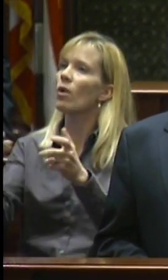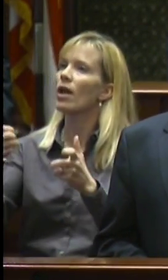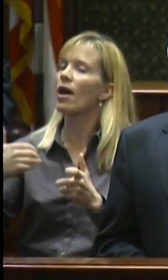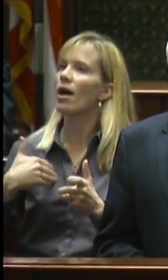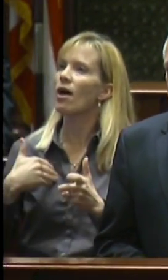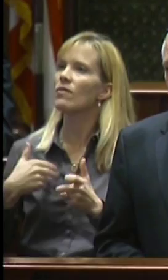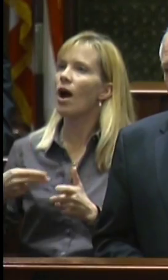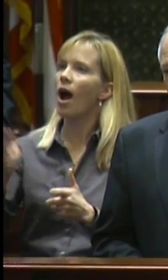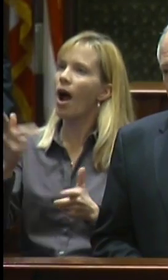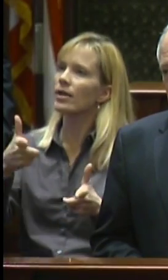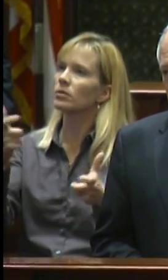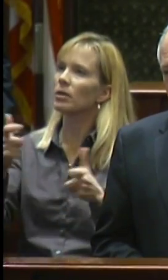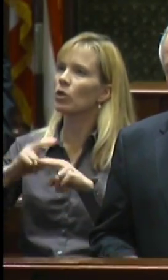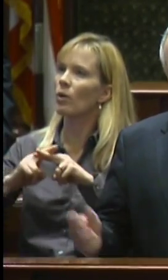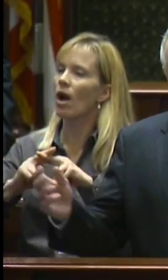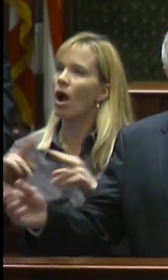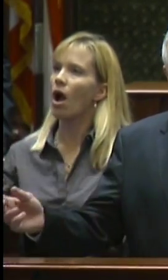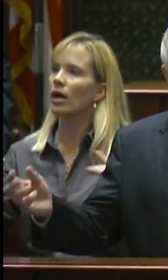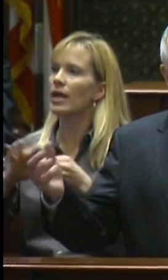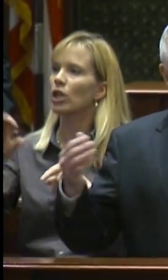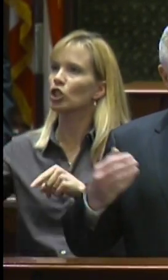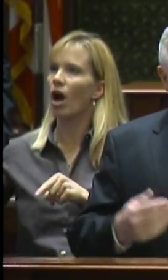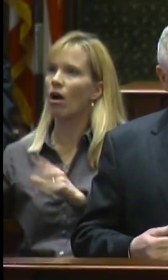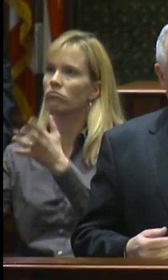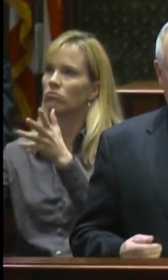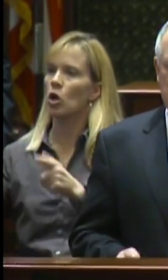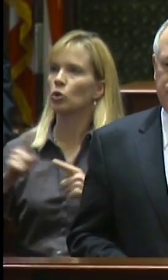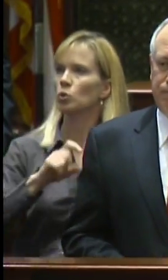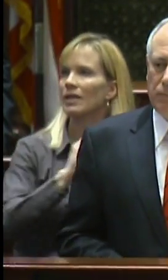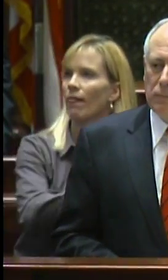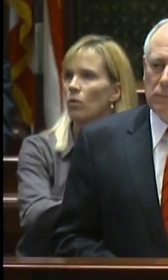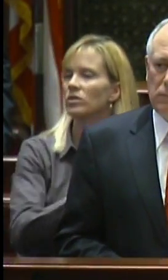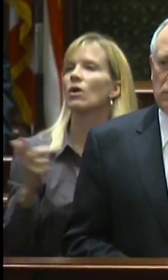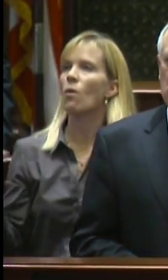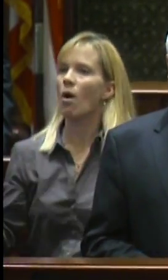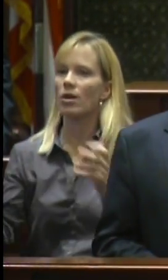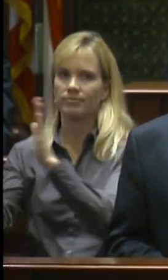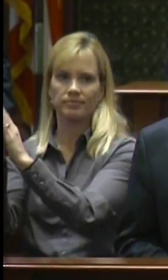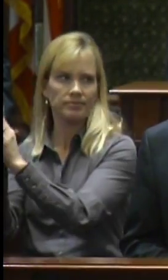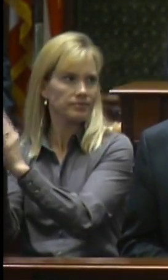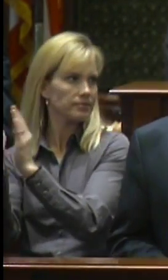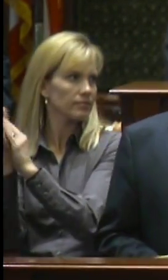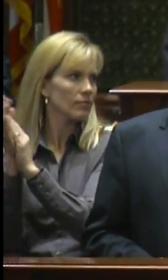have high-speed rail that connects Chicago to St. Louis.